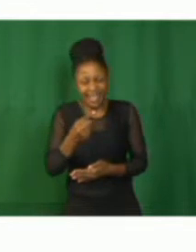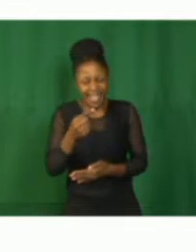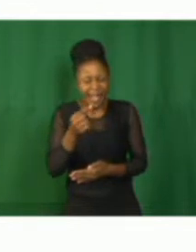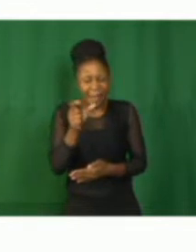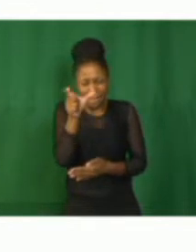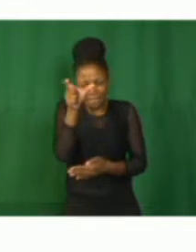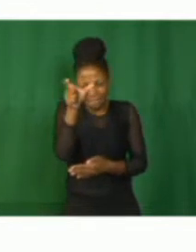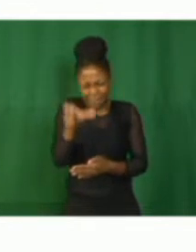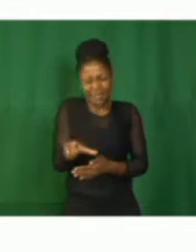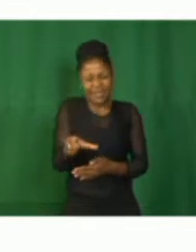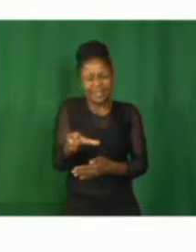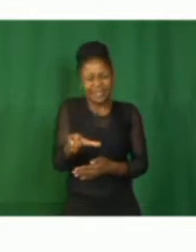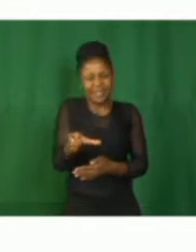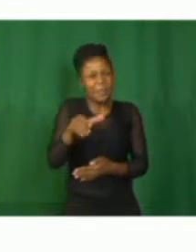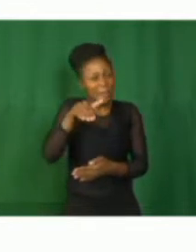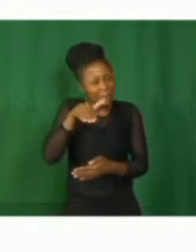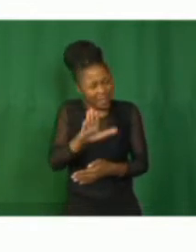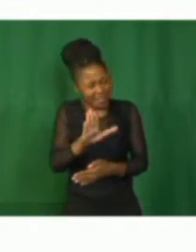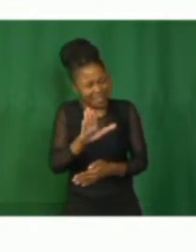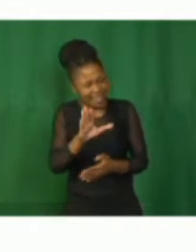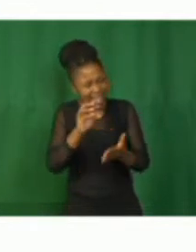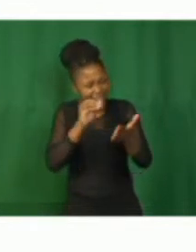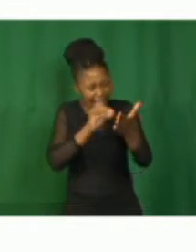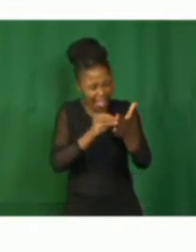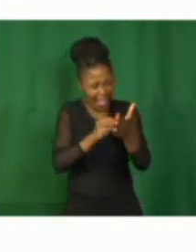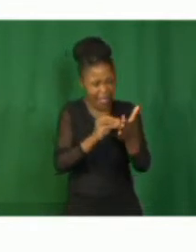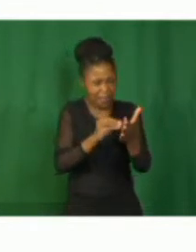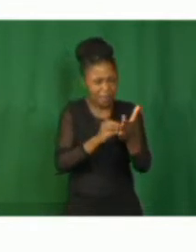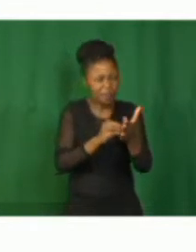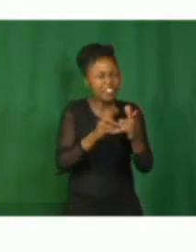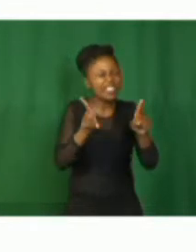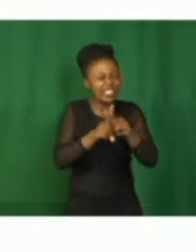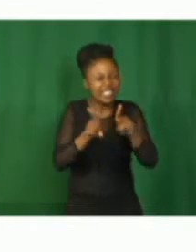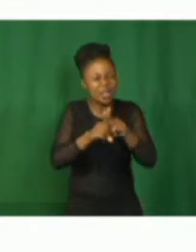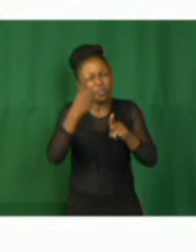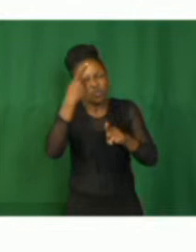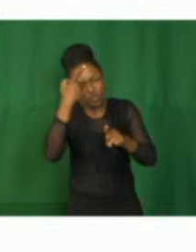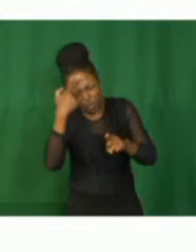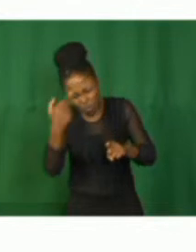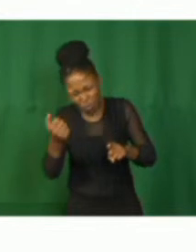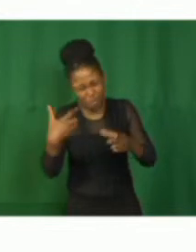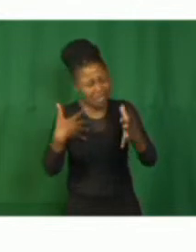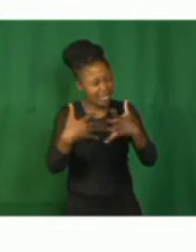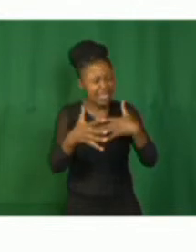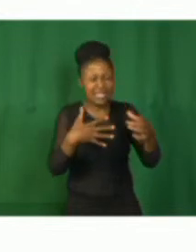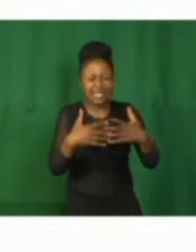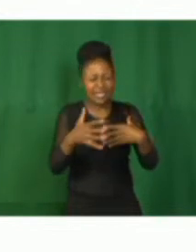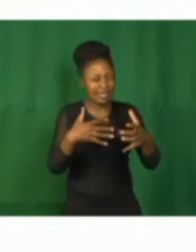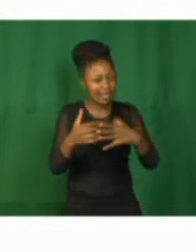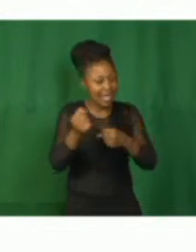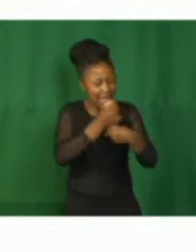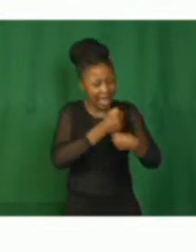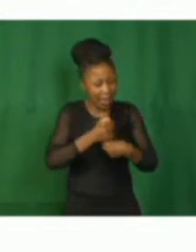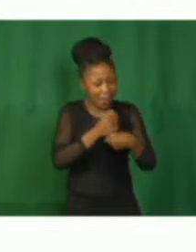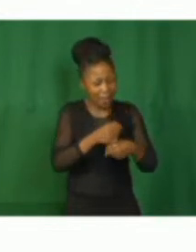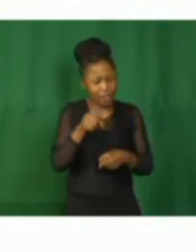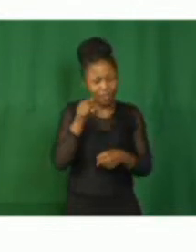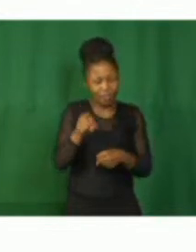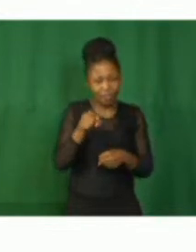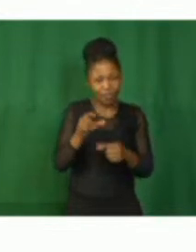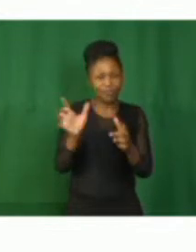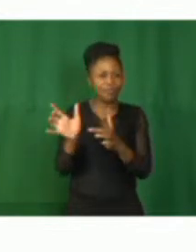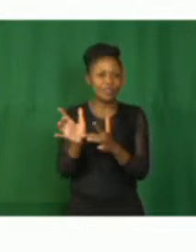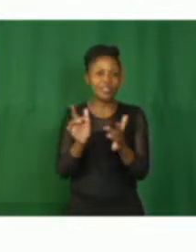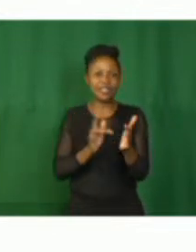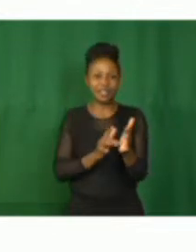should have been someone who knew everything about what Jesus did from